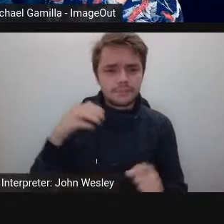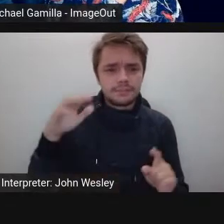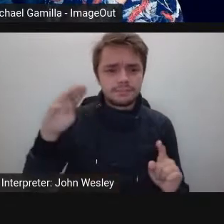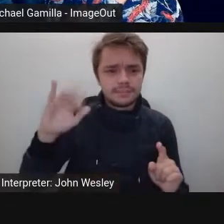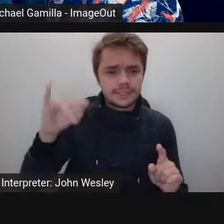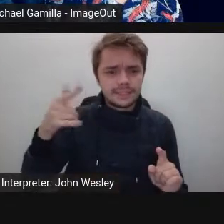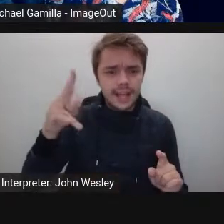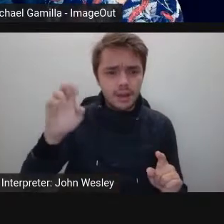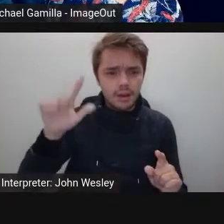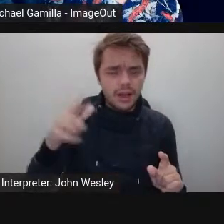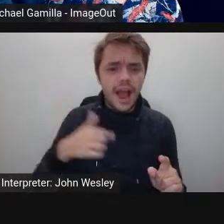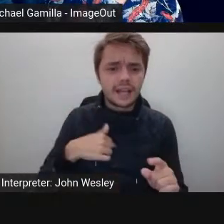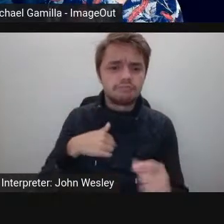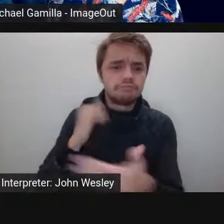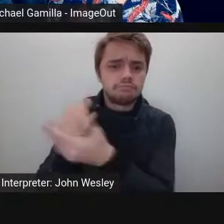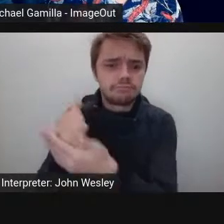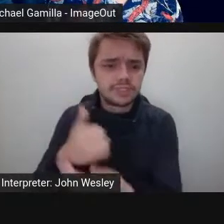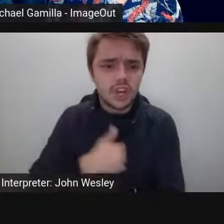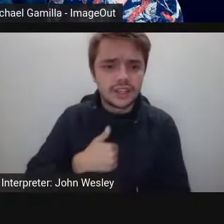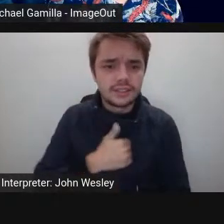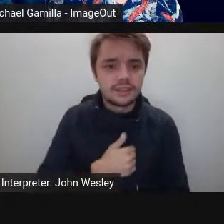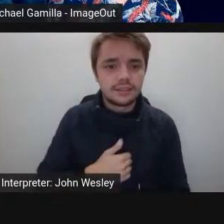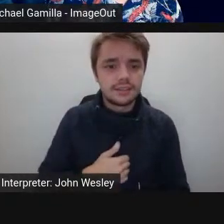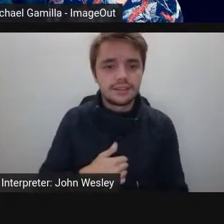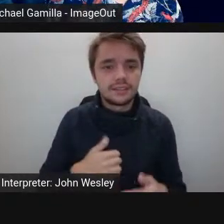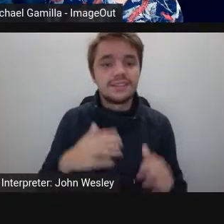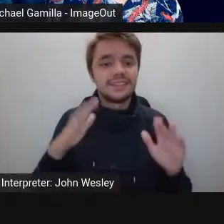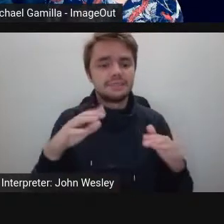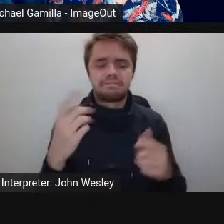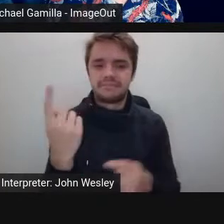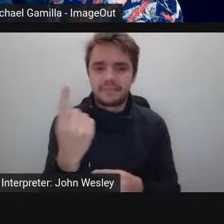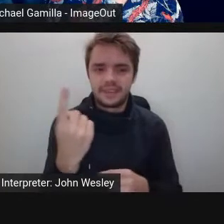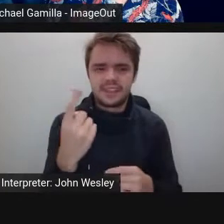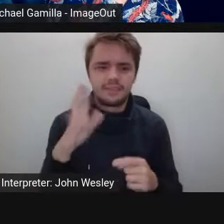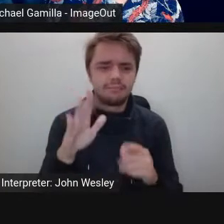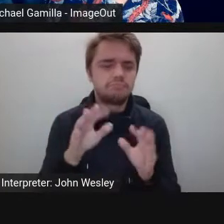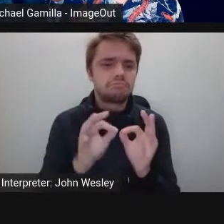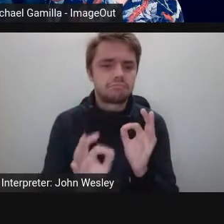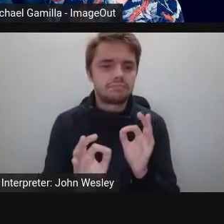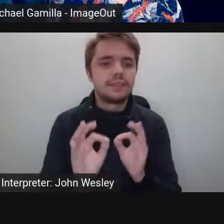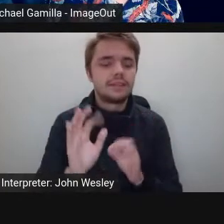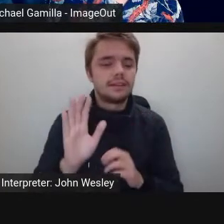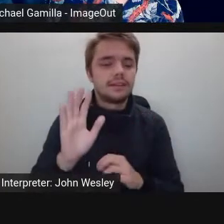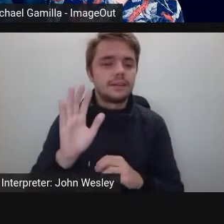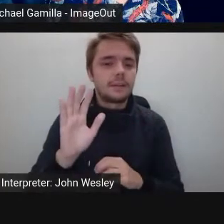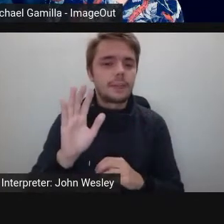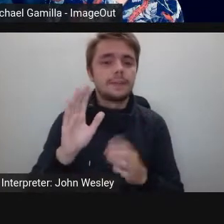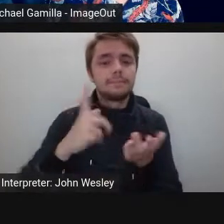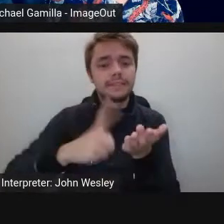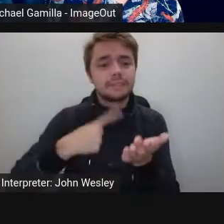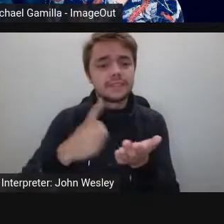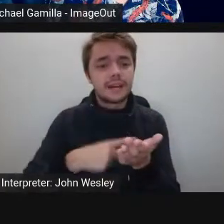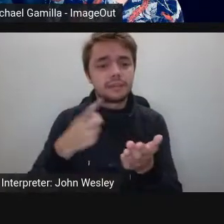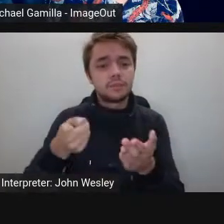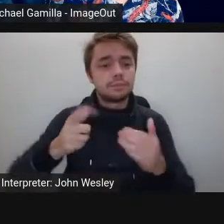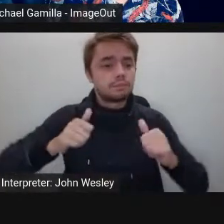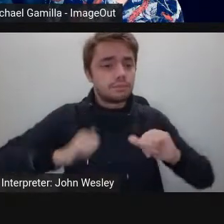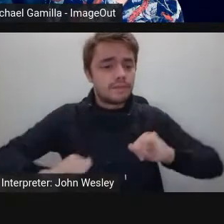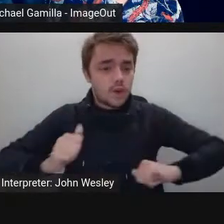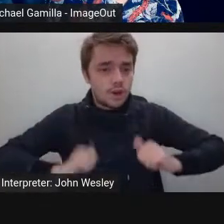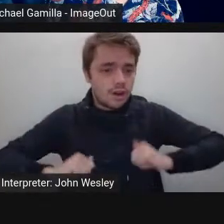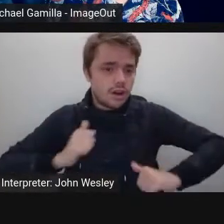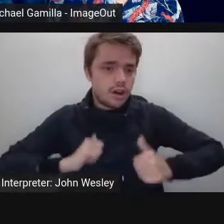say something, Miguel? I cut you off. It makes me think something, and sometimes when you're performing, you used